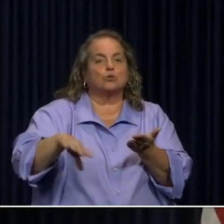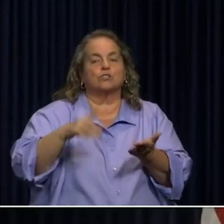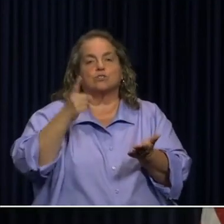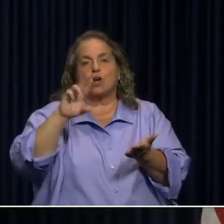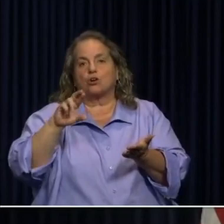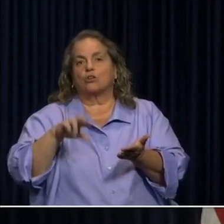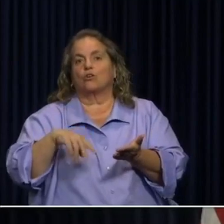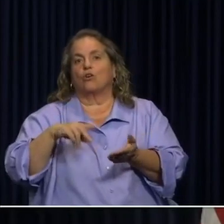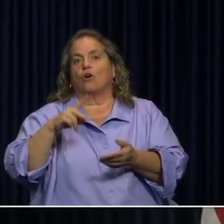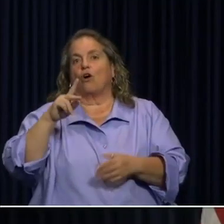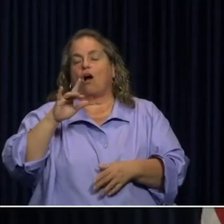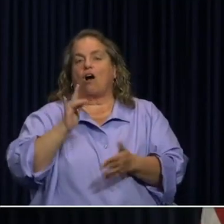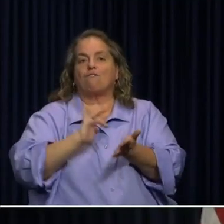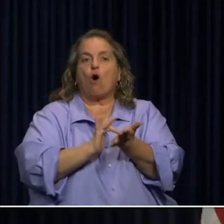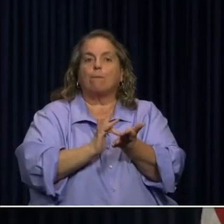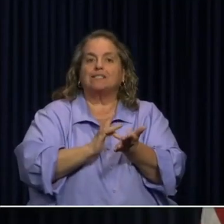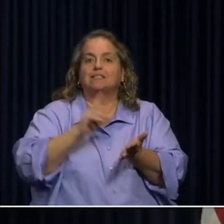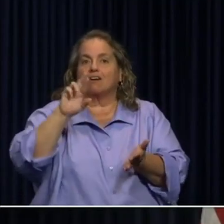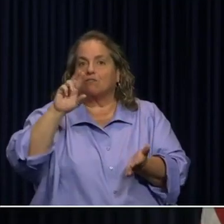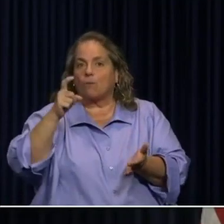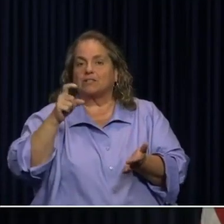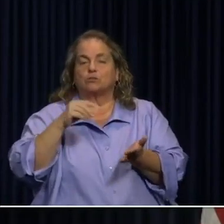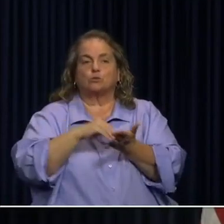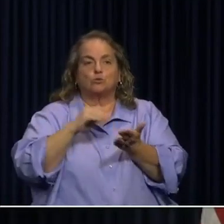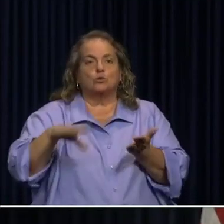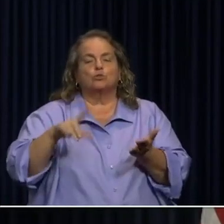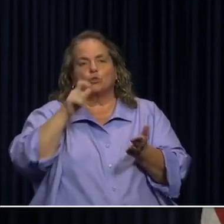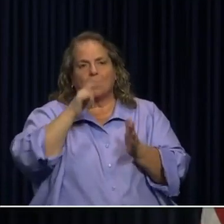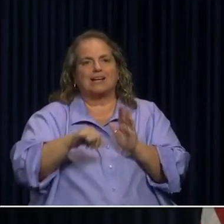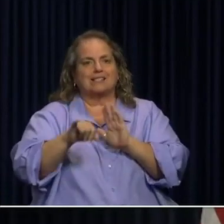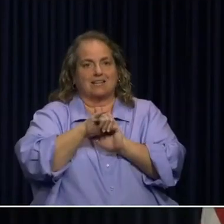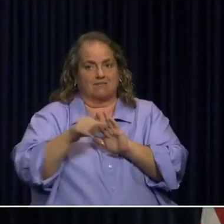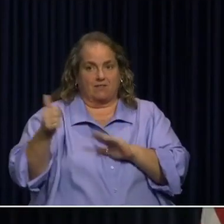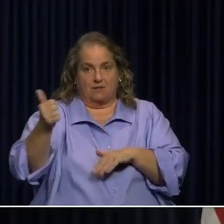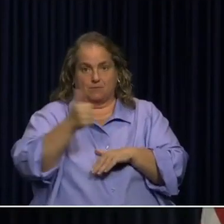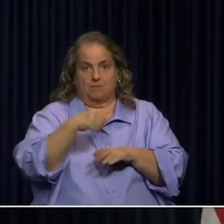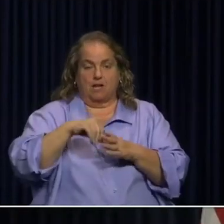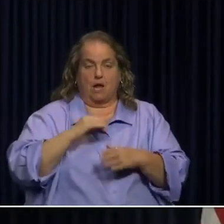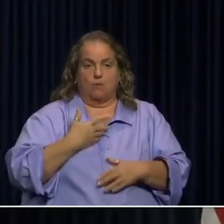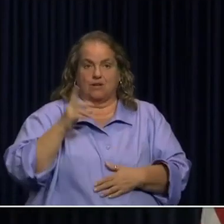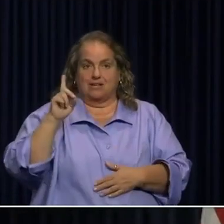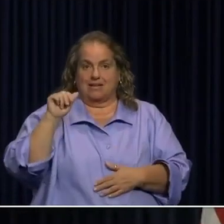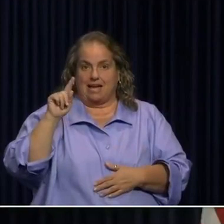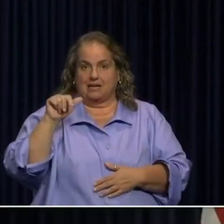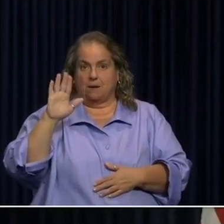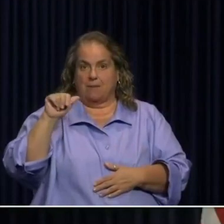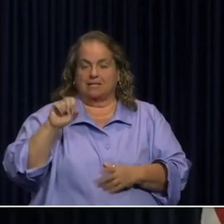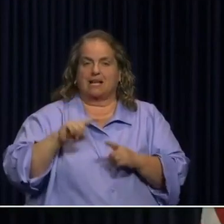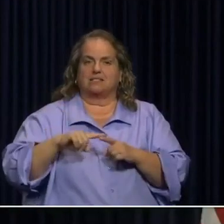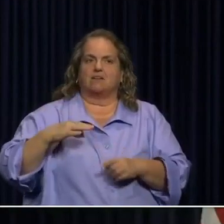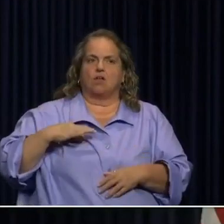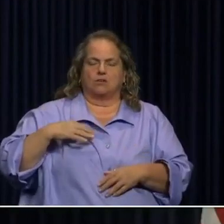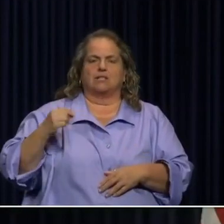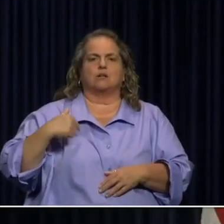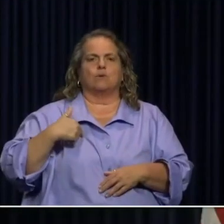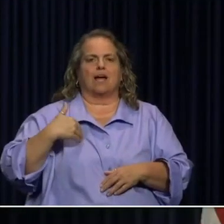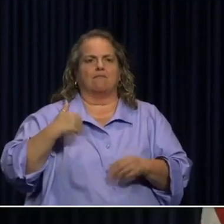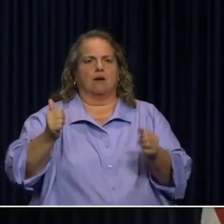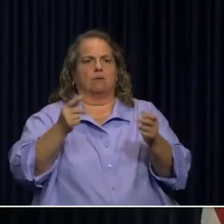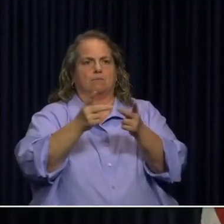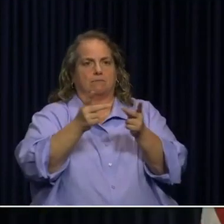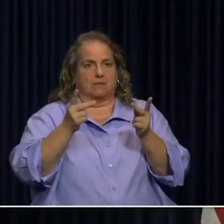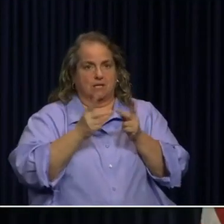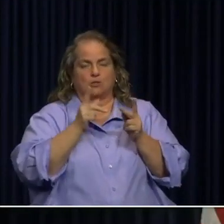professional schools who have identified themselves in our database as volunteers. And we have a facility who's in need of